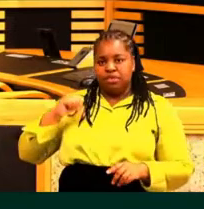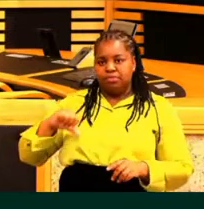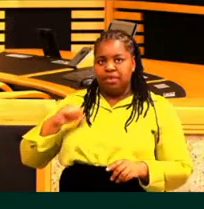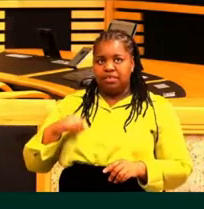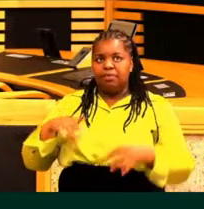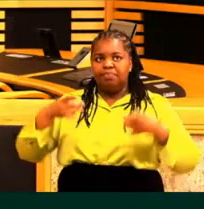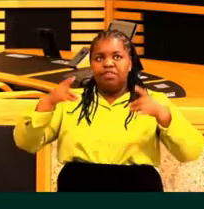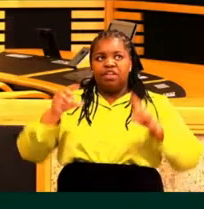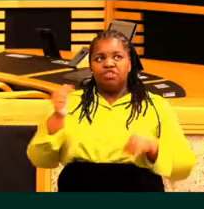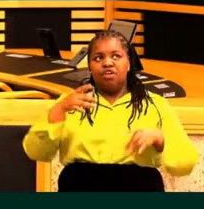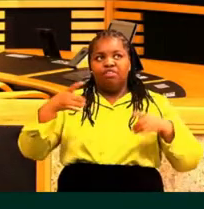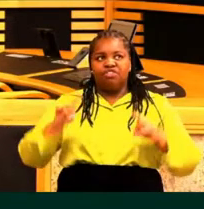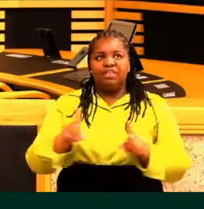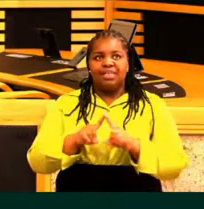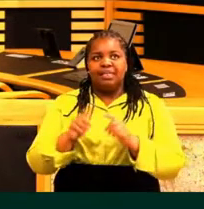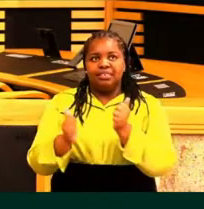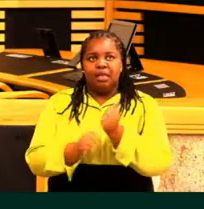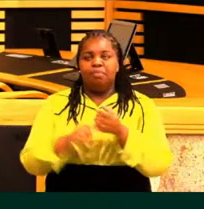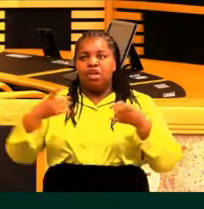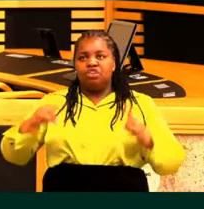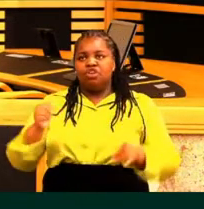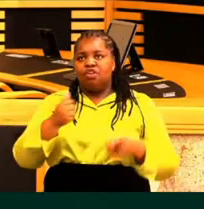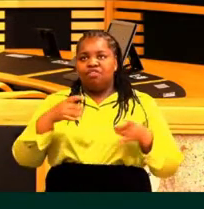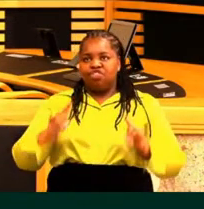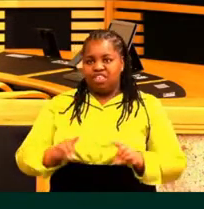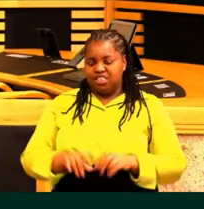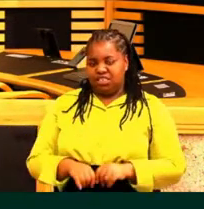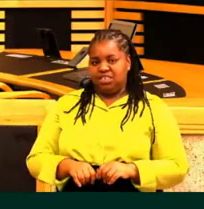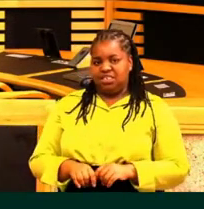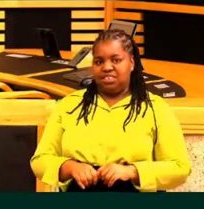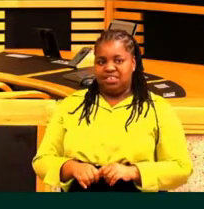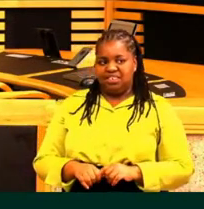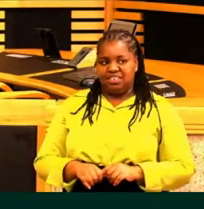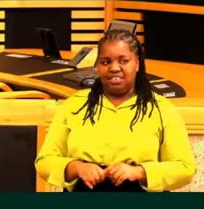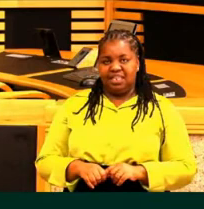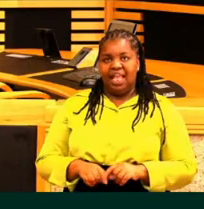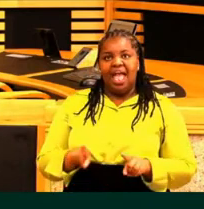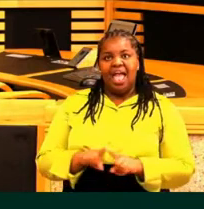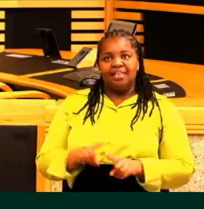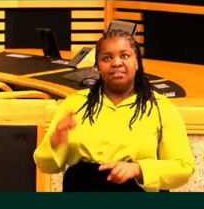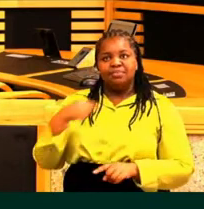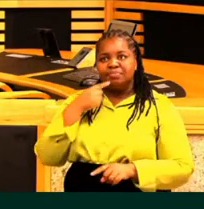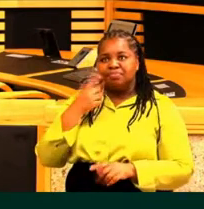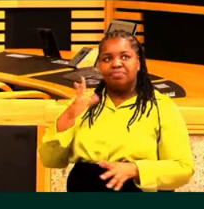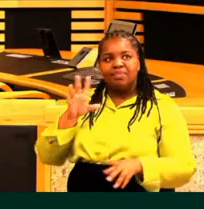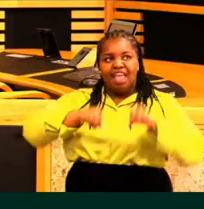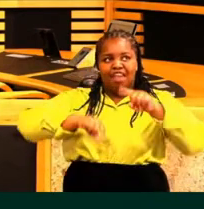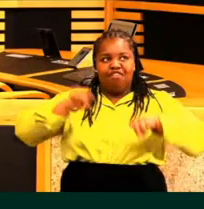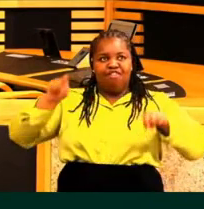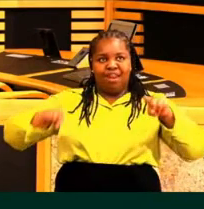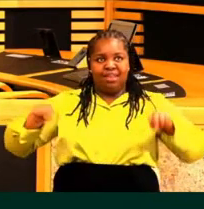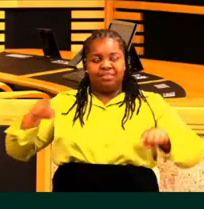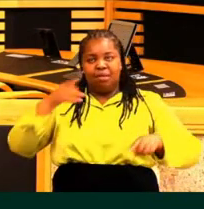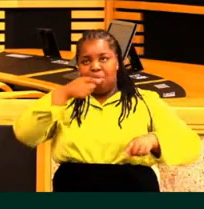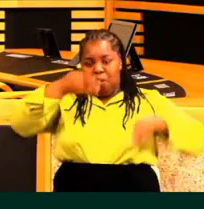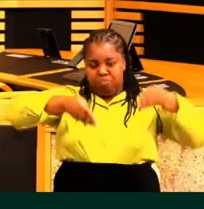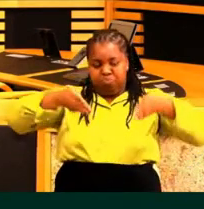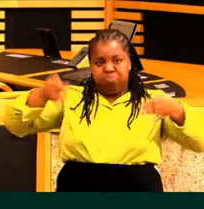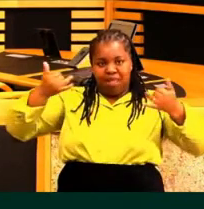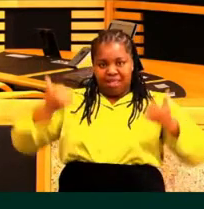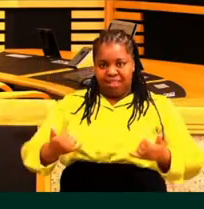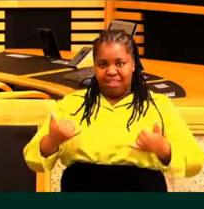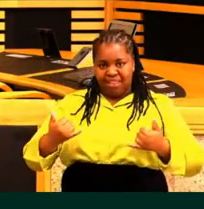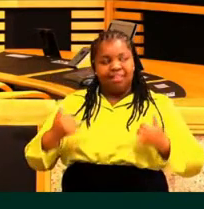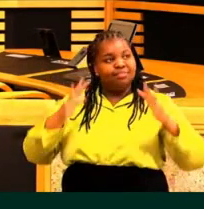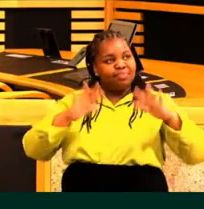the chair of chairs and Deputy chair of chairs as they mentioned the various political parties represented here in this